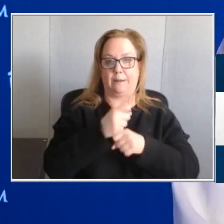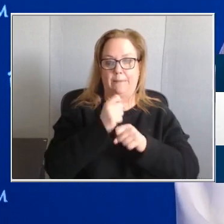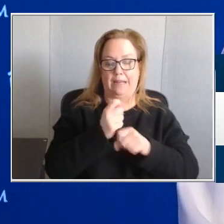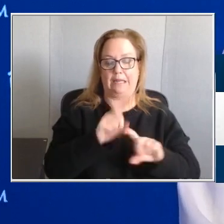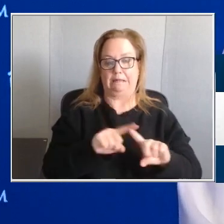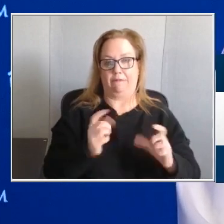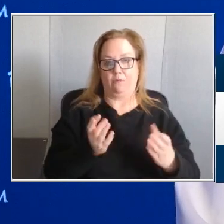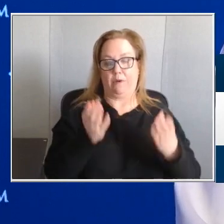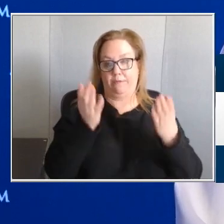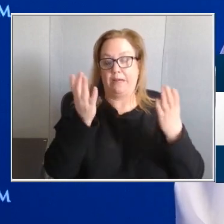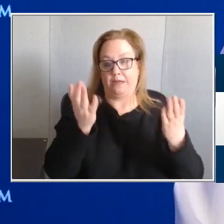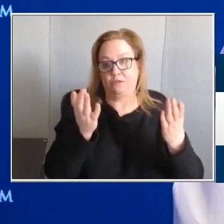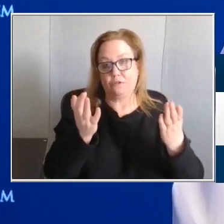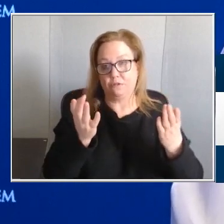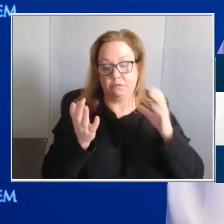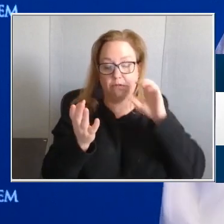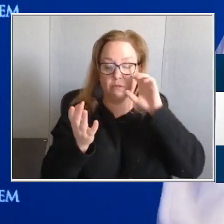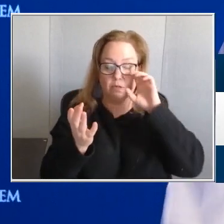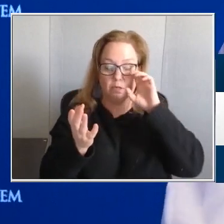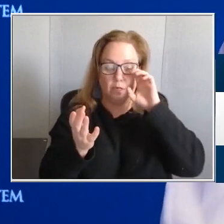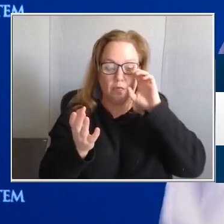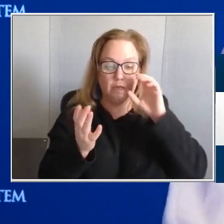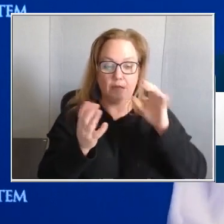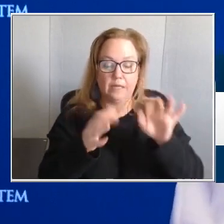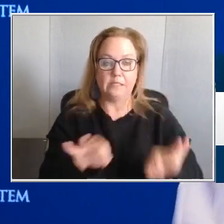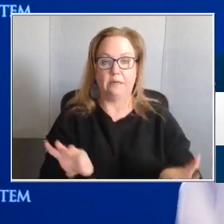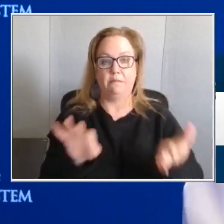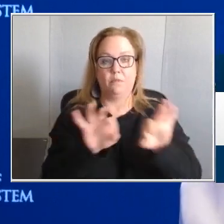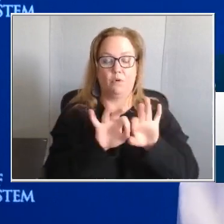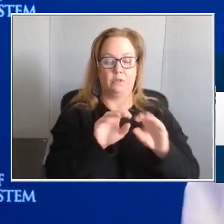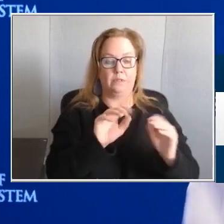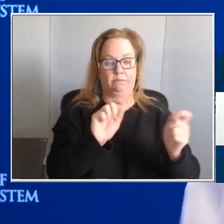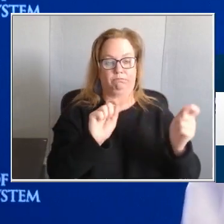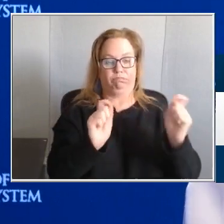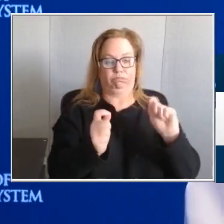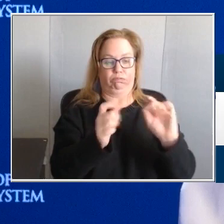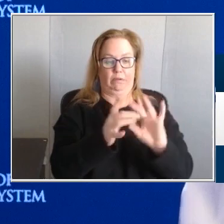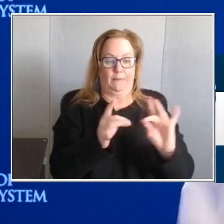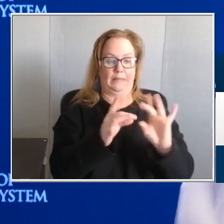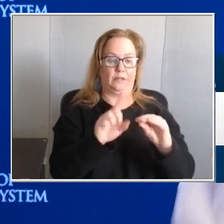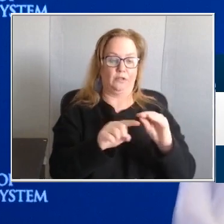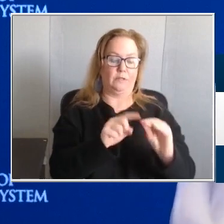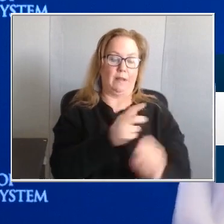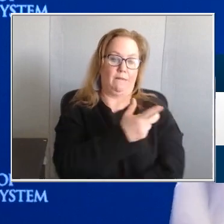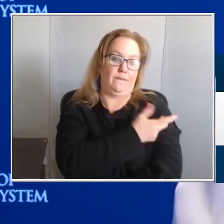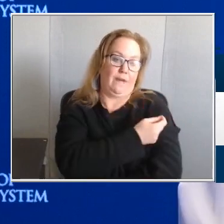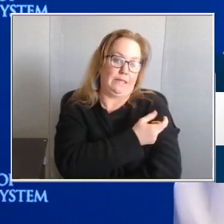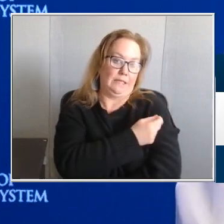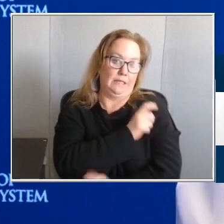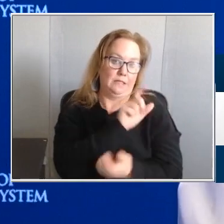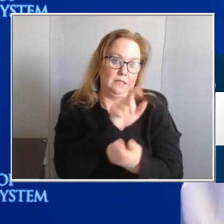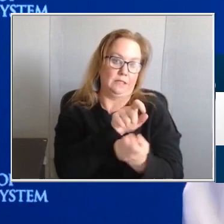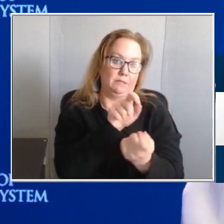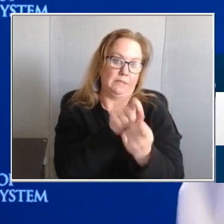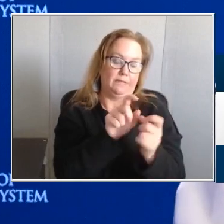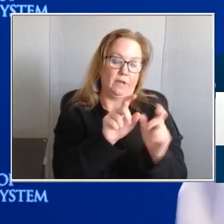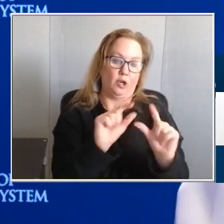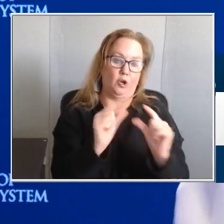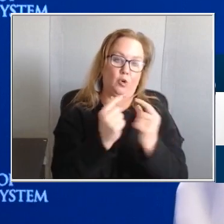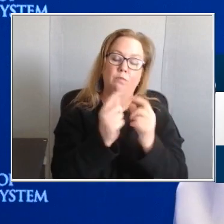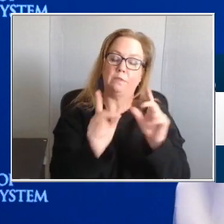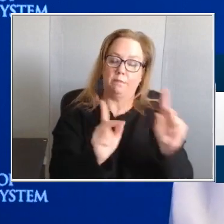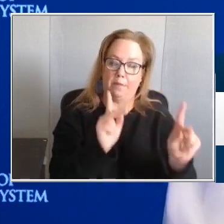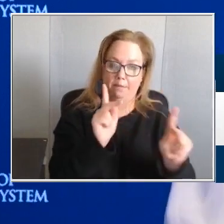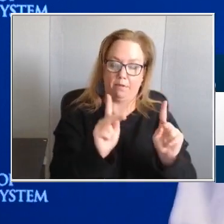recommendations. And so I think it is very important to tailor messages about vaccines to specific populations. If we're talking about